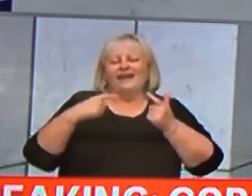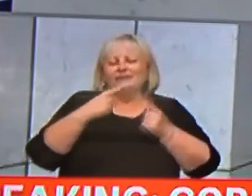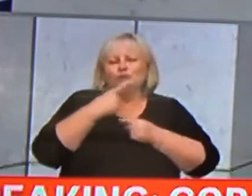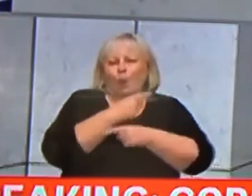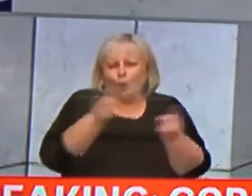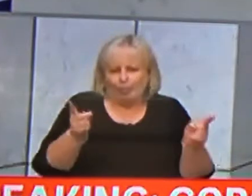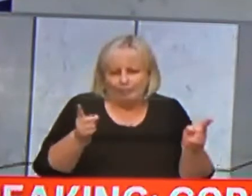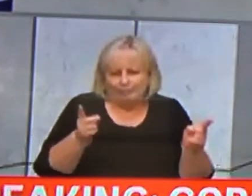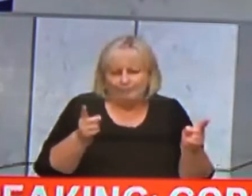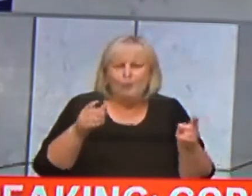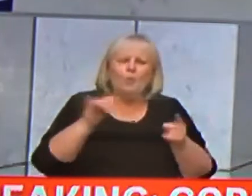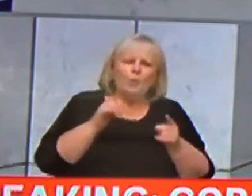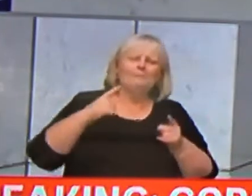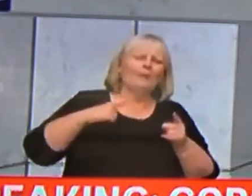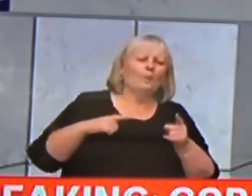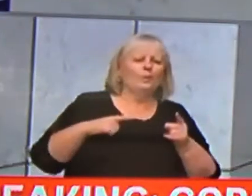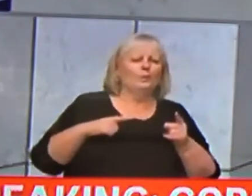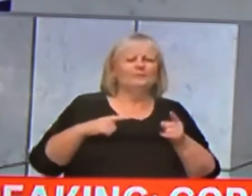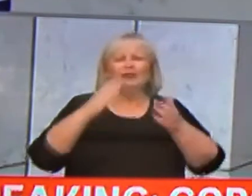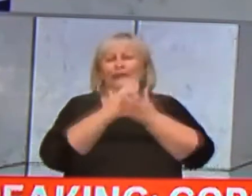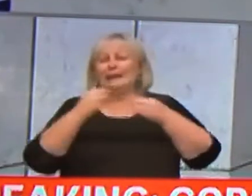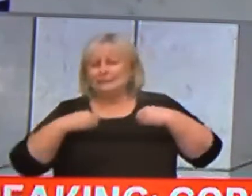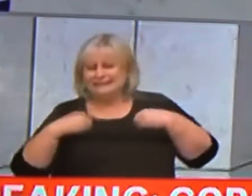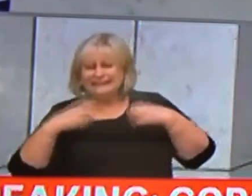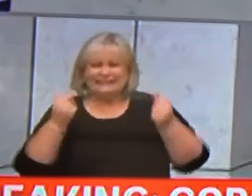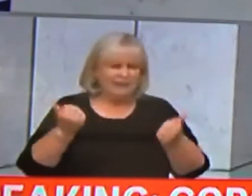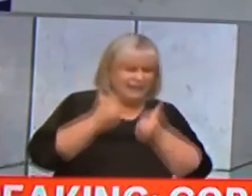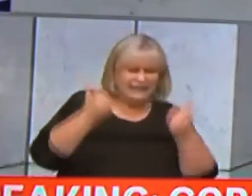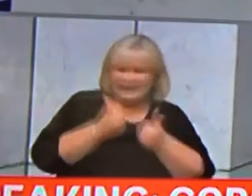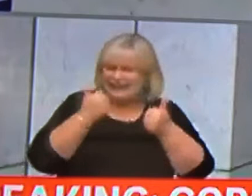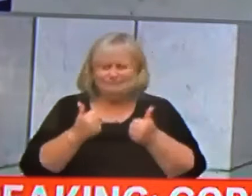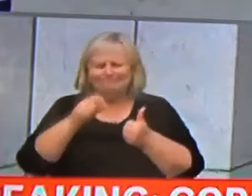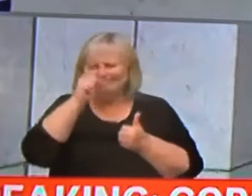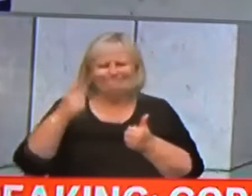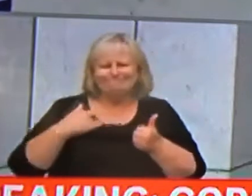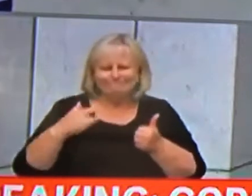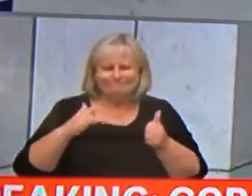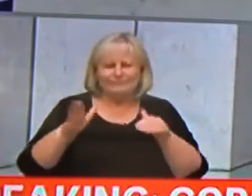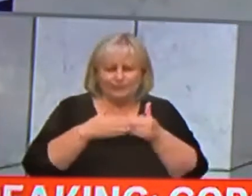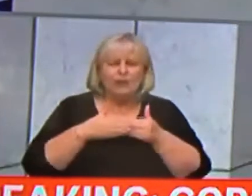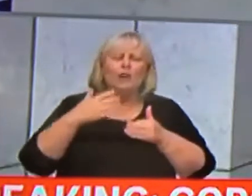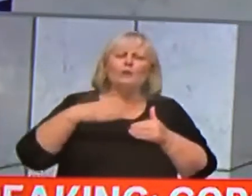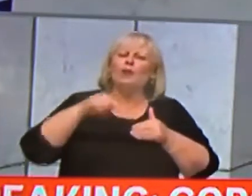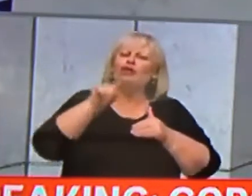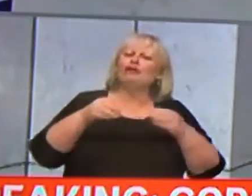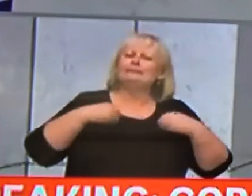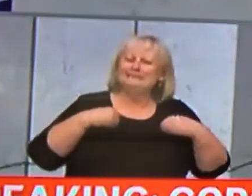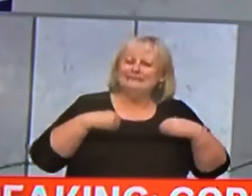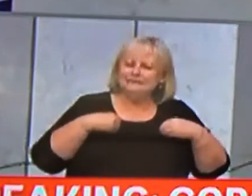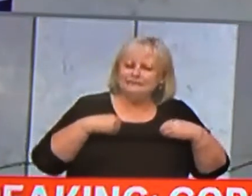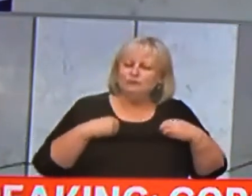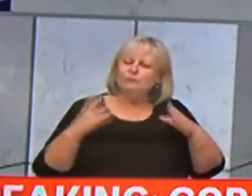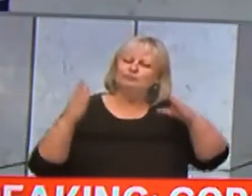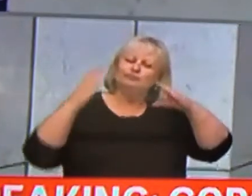for them to do so, or simply there is just not the business to keep their doors open. we want those businesses to start